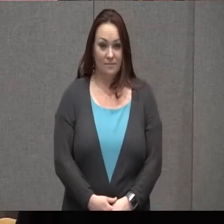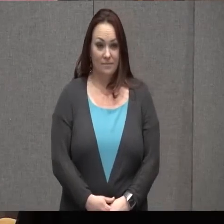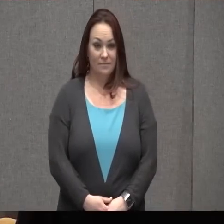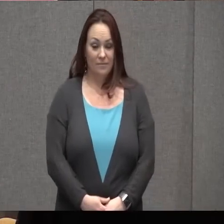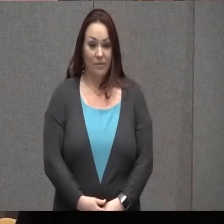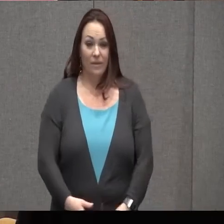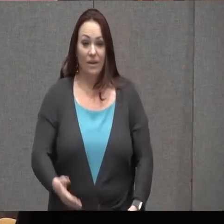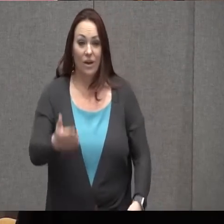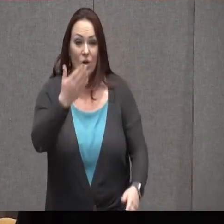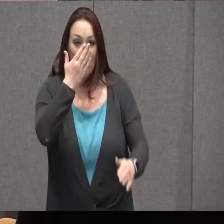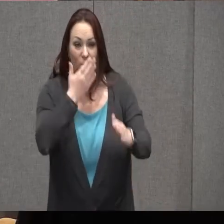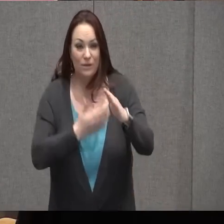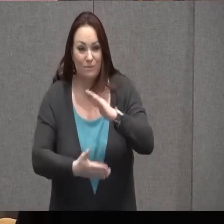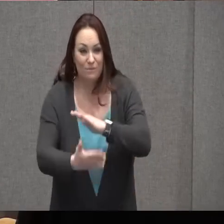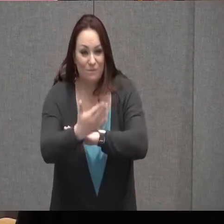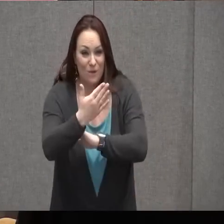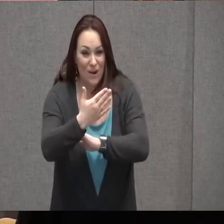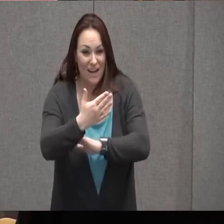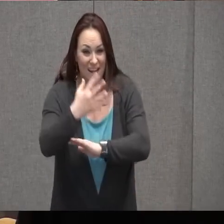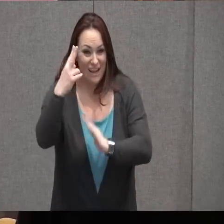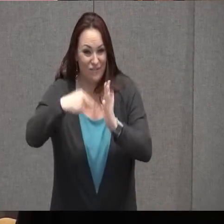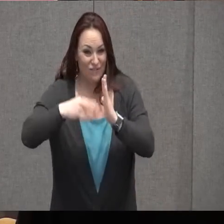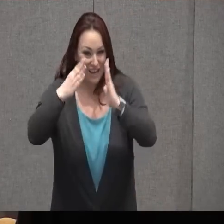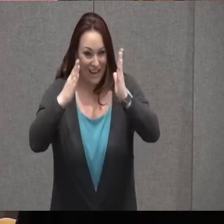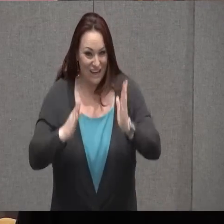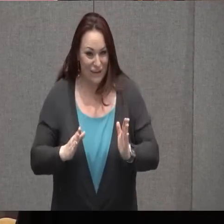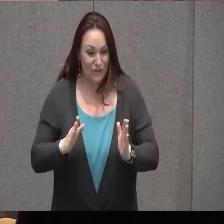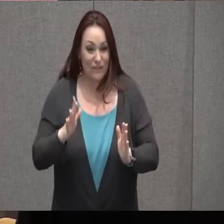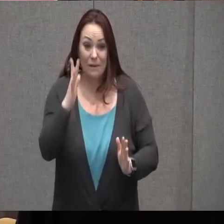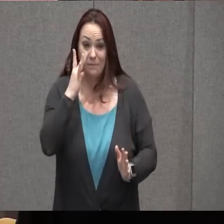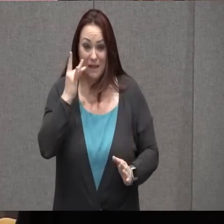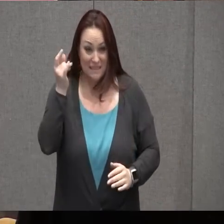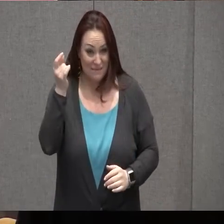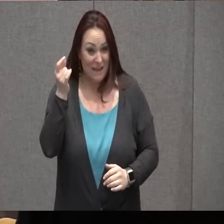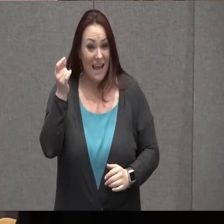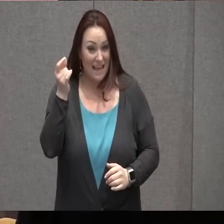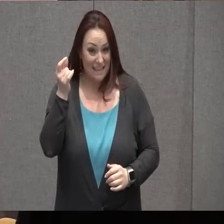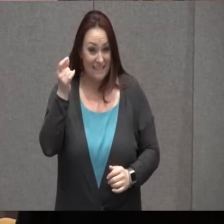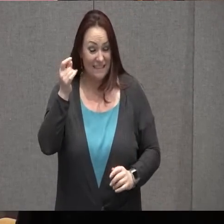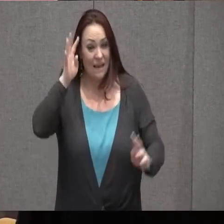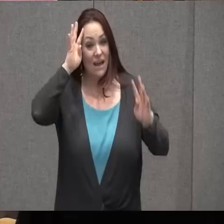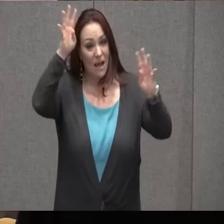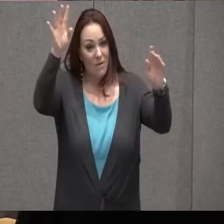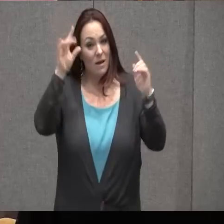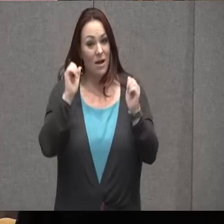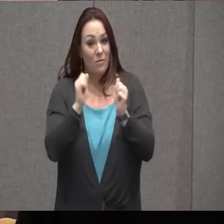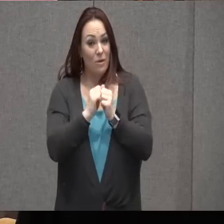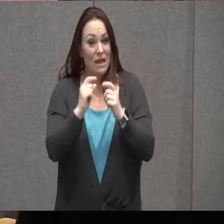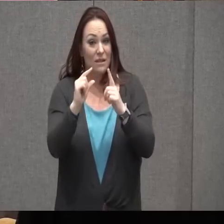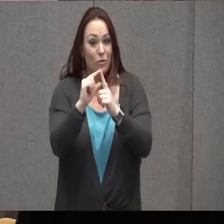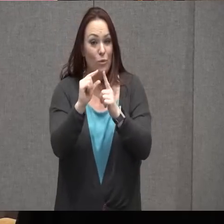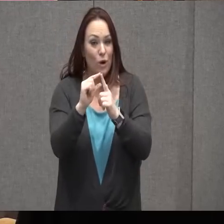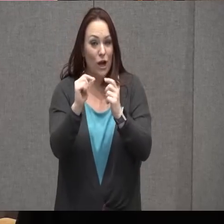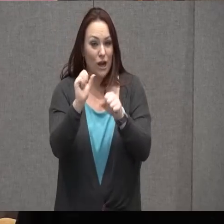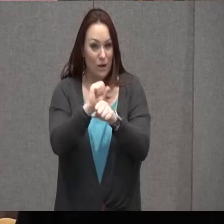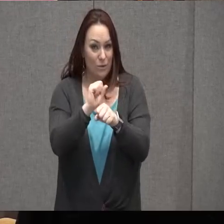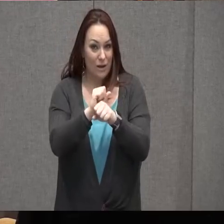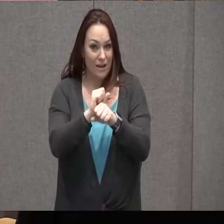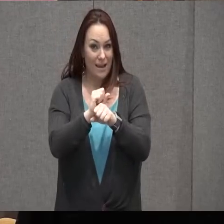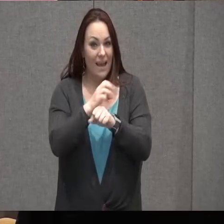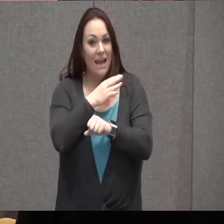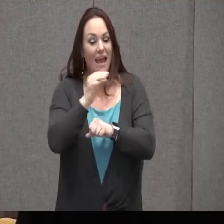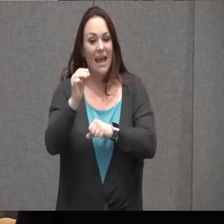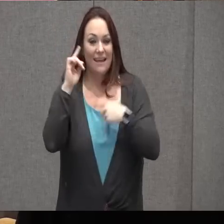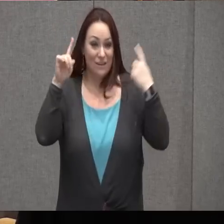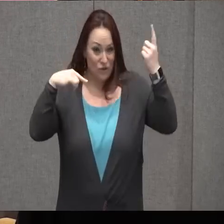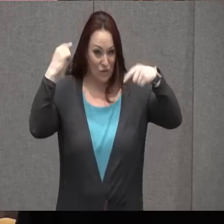Good morning, readers. This is Miss Mays coming up with some word work and a crazy hat